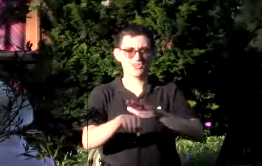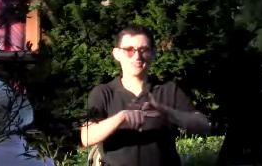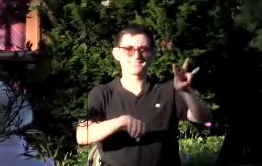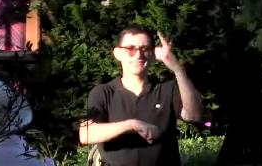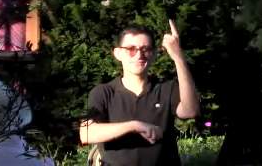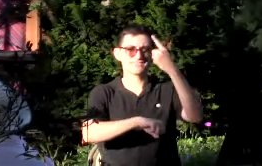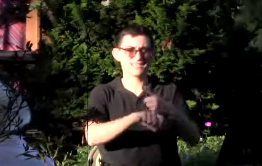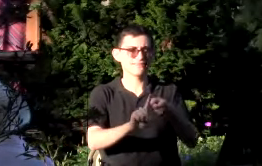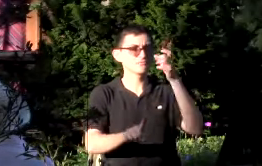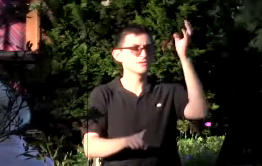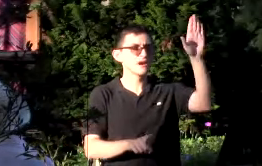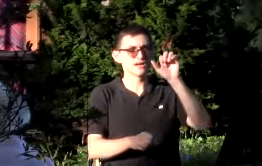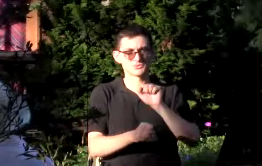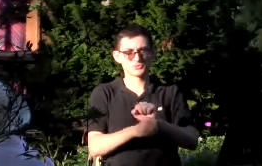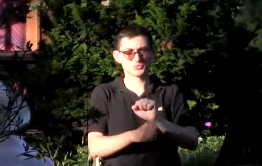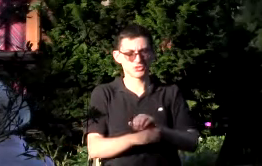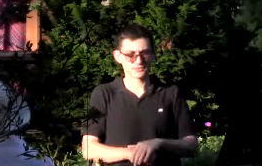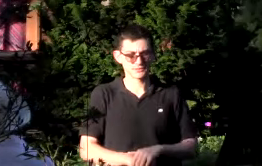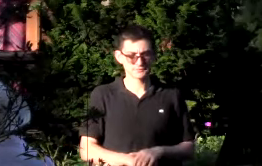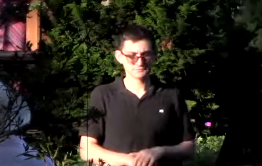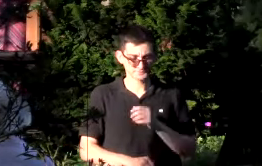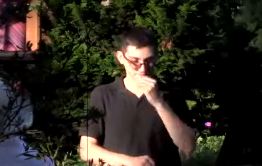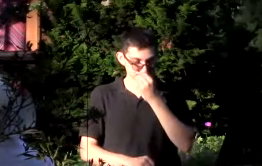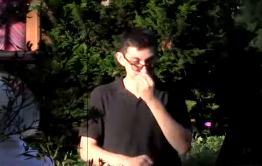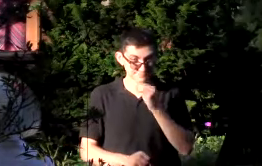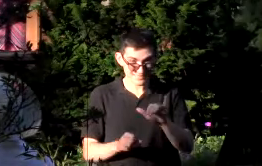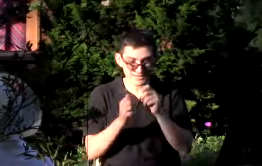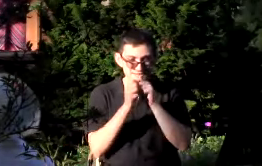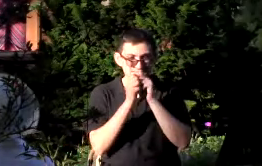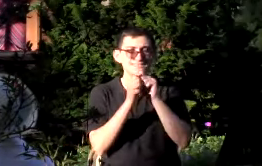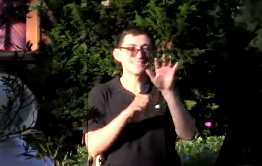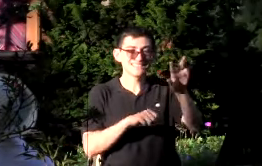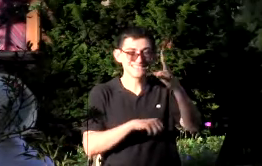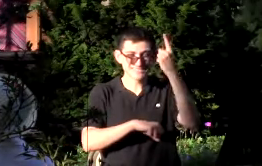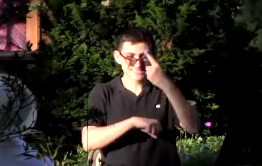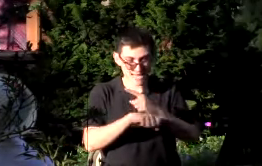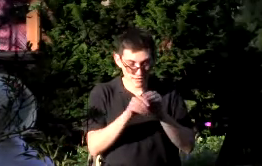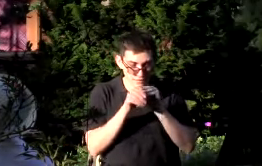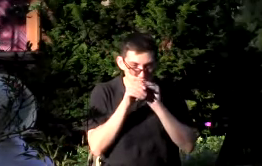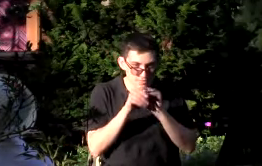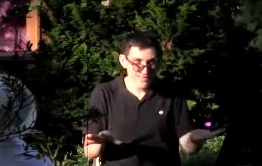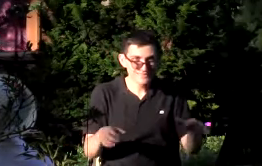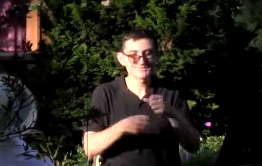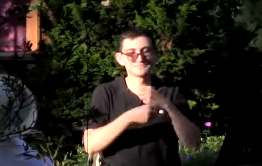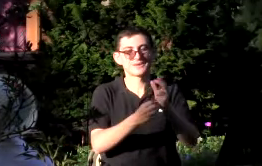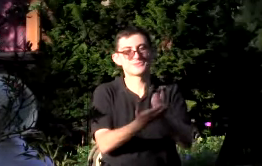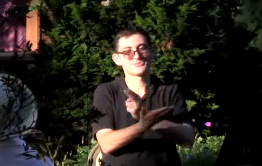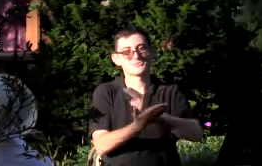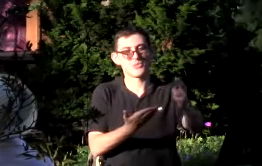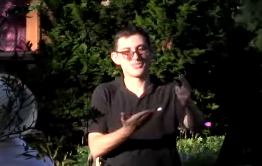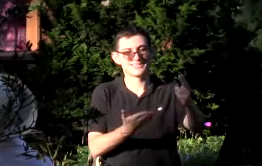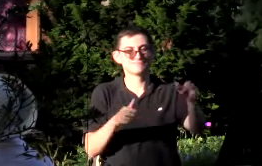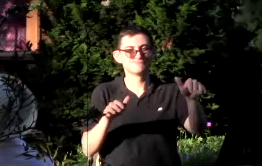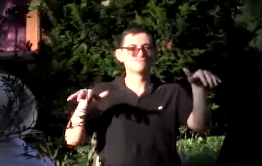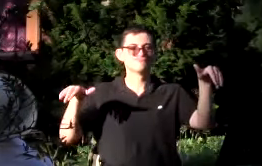done. Then God blessed the seventh day and made it holy, and ceased from all the creative work that God had chosen to